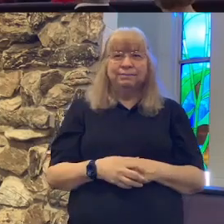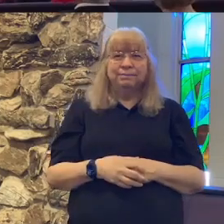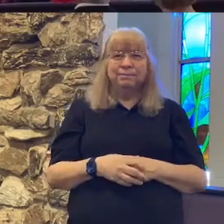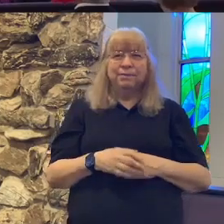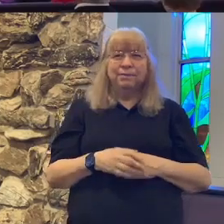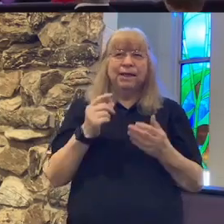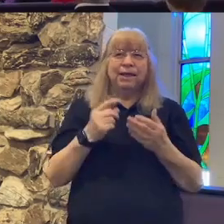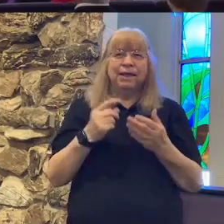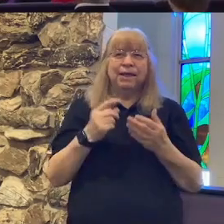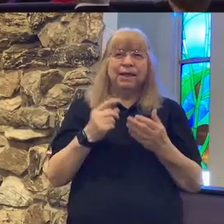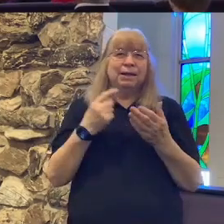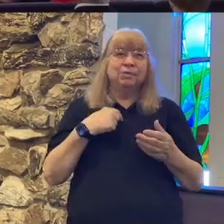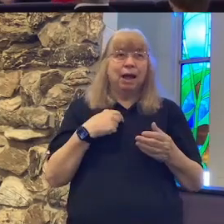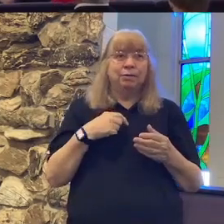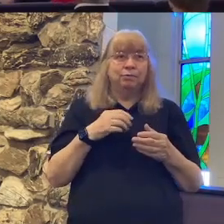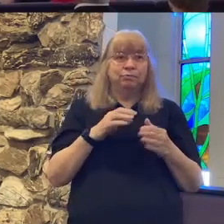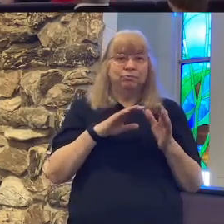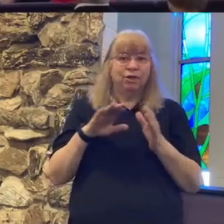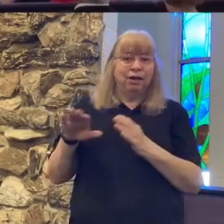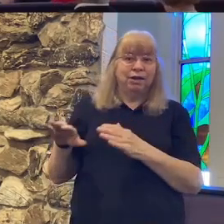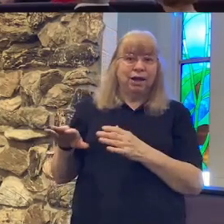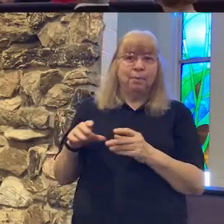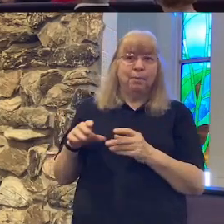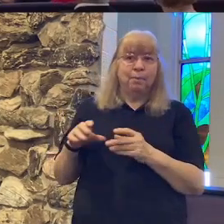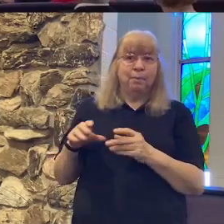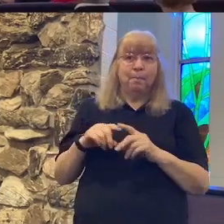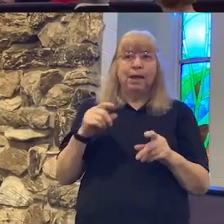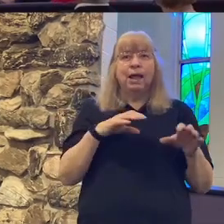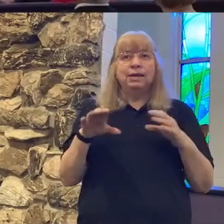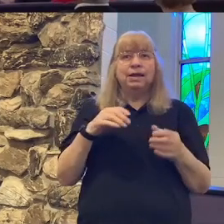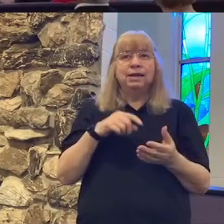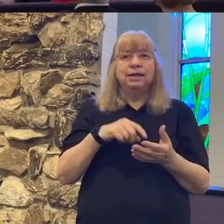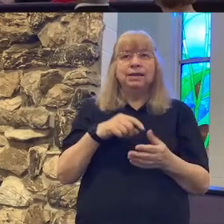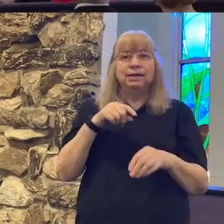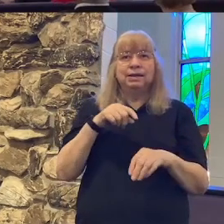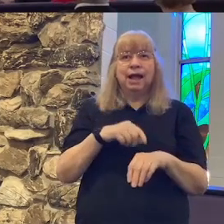Sometimes I omit those, but I do this time. You did a great job. Thank you.